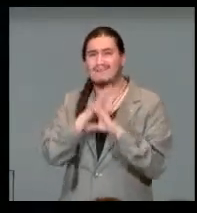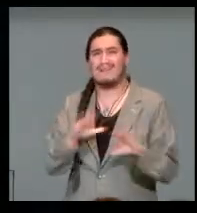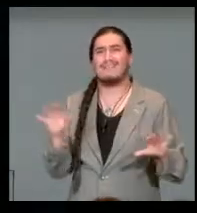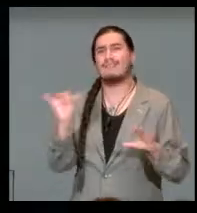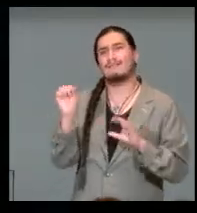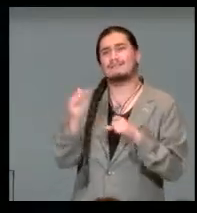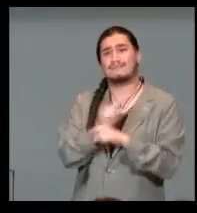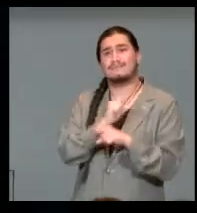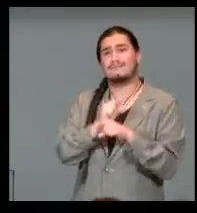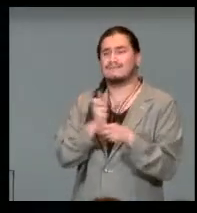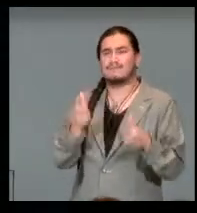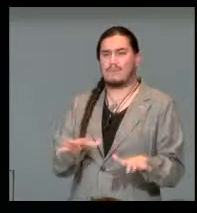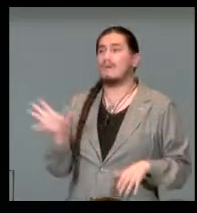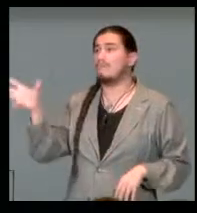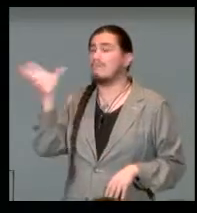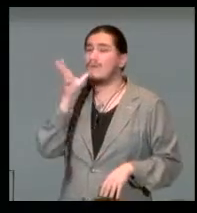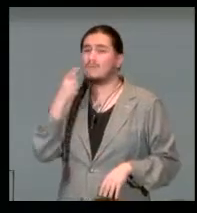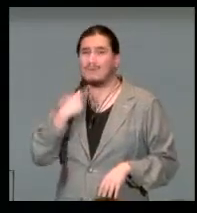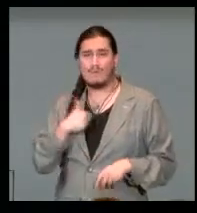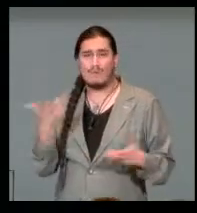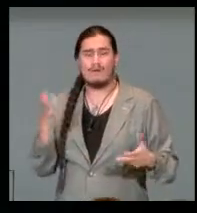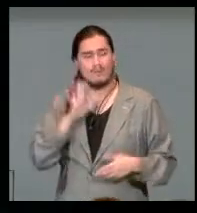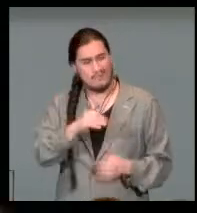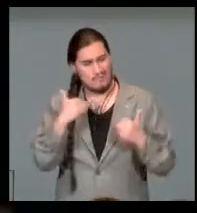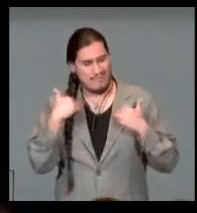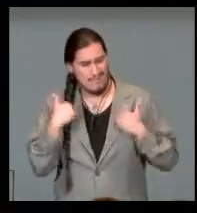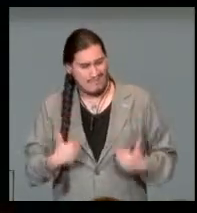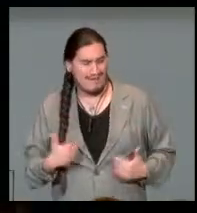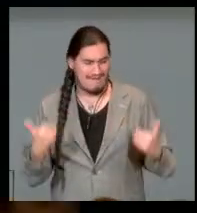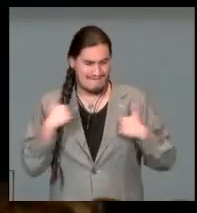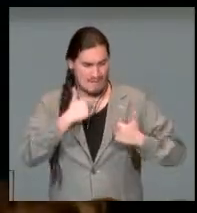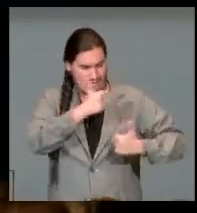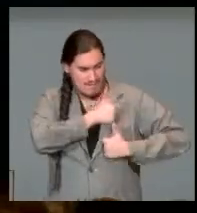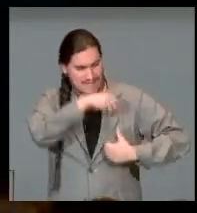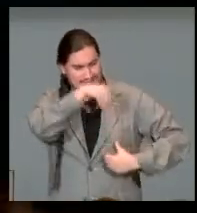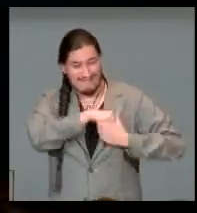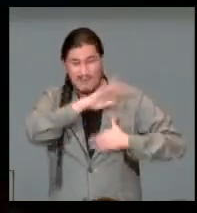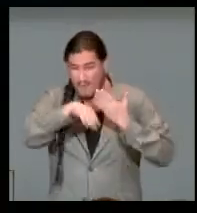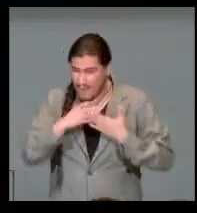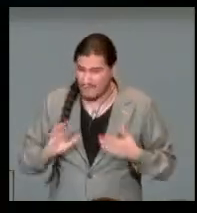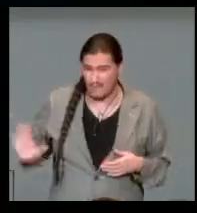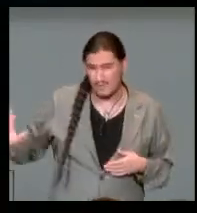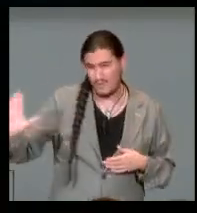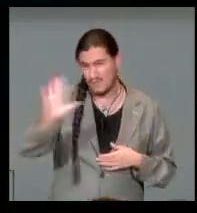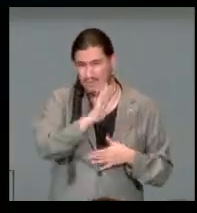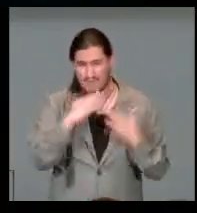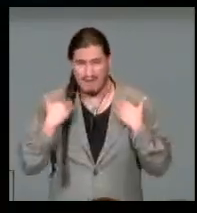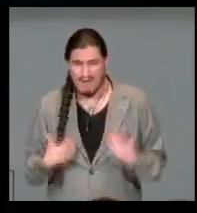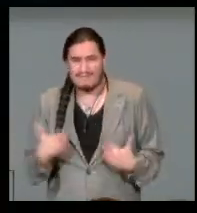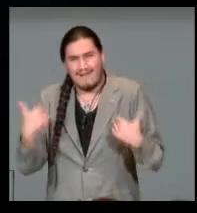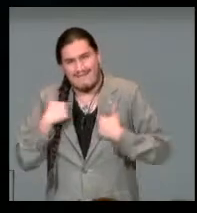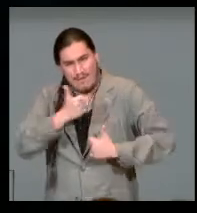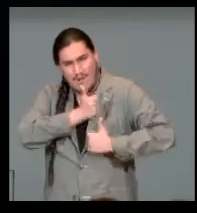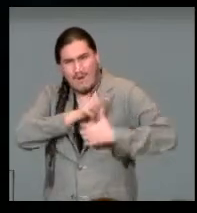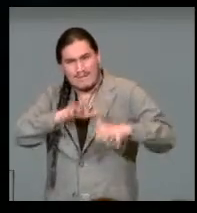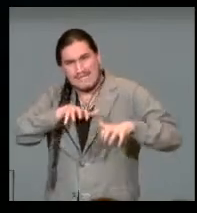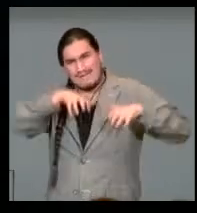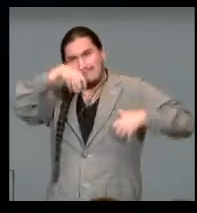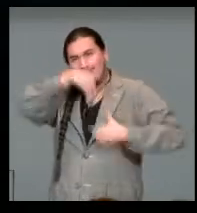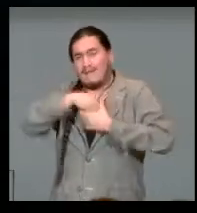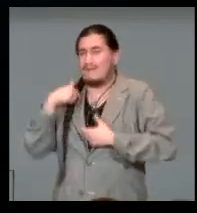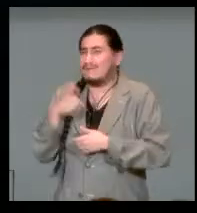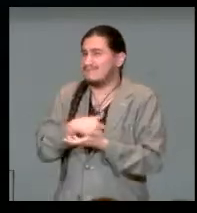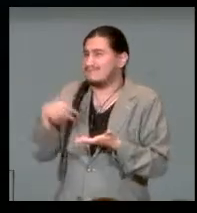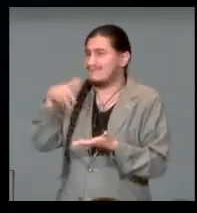said, in your body, there is an army. In y'all's body, there is an army. And together, we will stand, and we will stand, and we